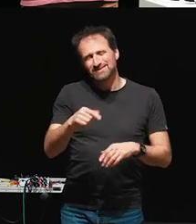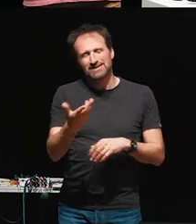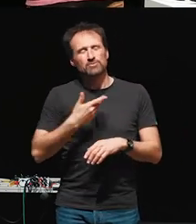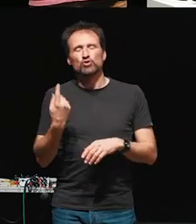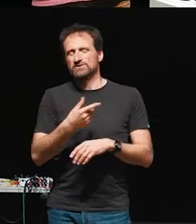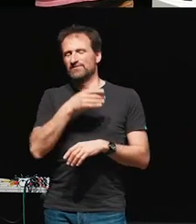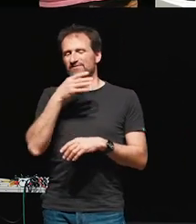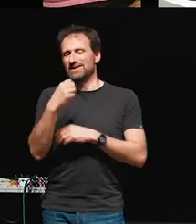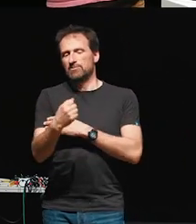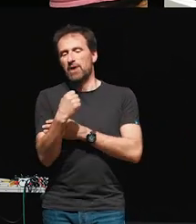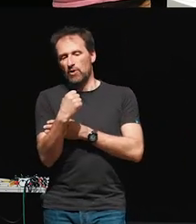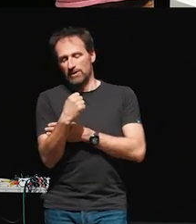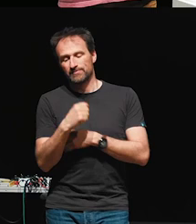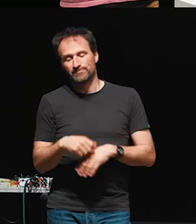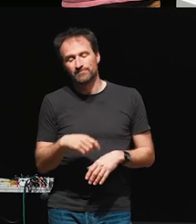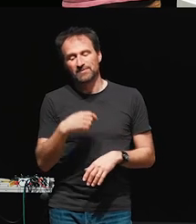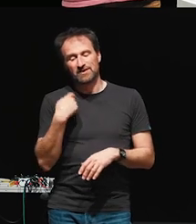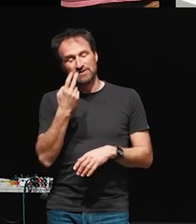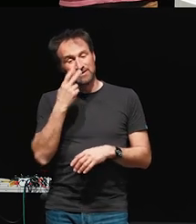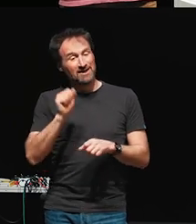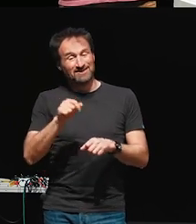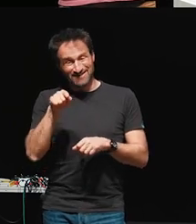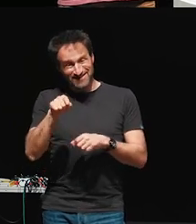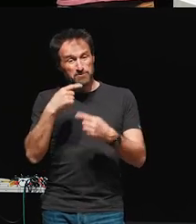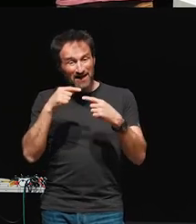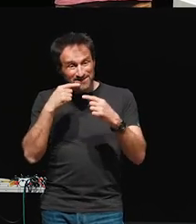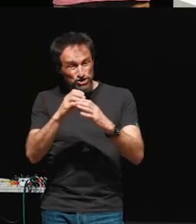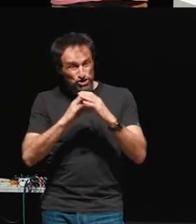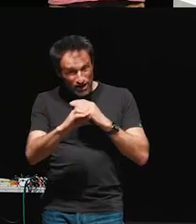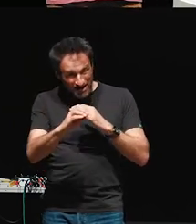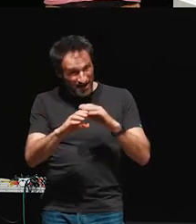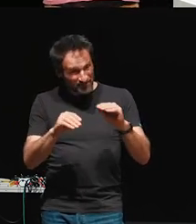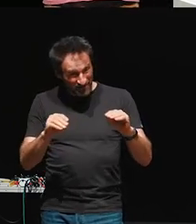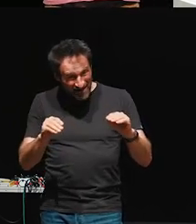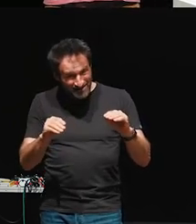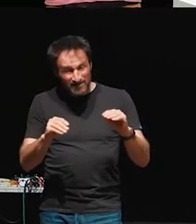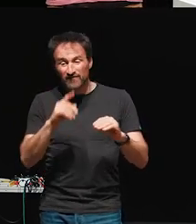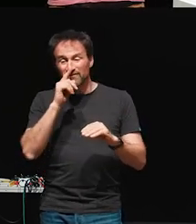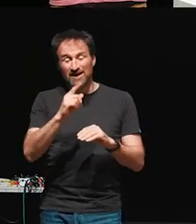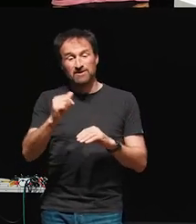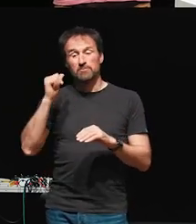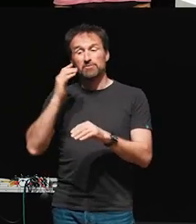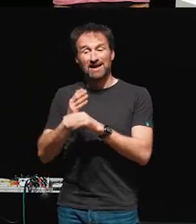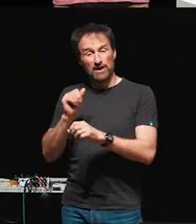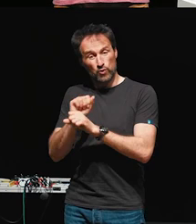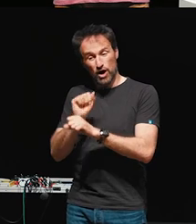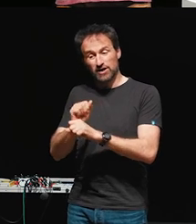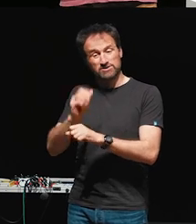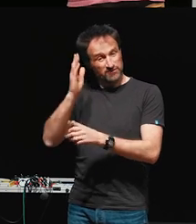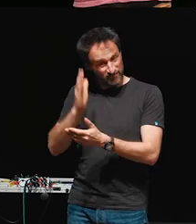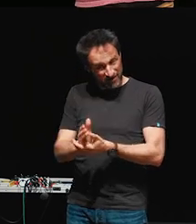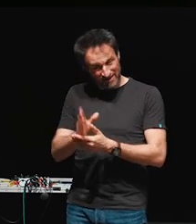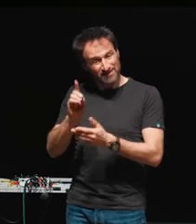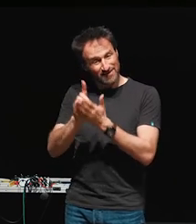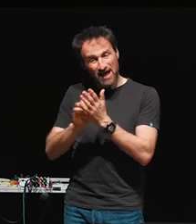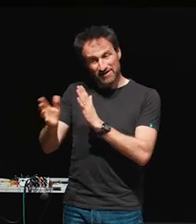ago? Well, we could actually use message channels such that once the backend workers have fetched their data, they just pipe it directly